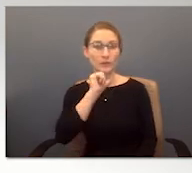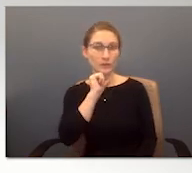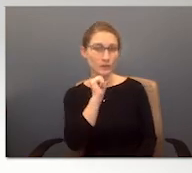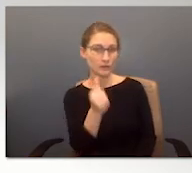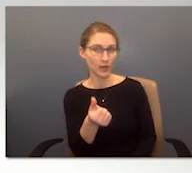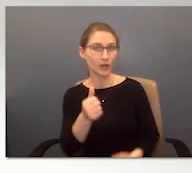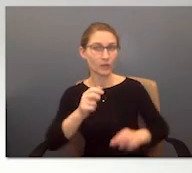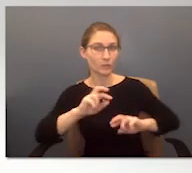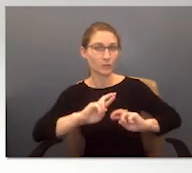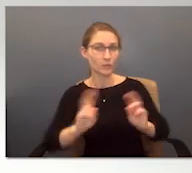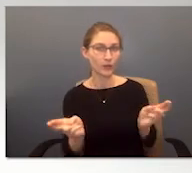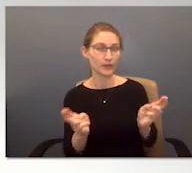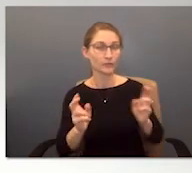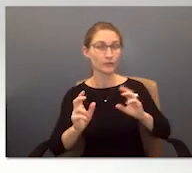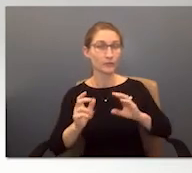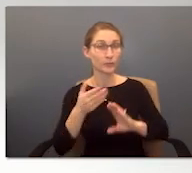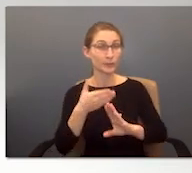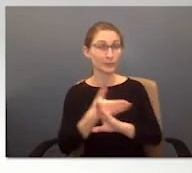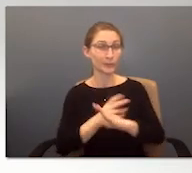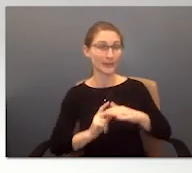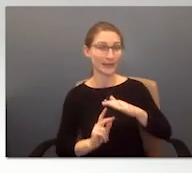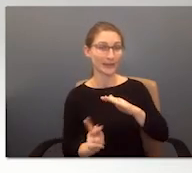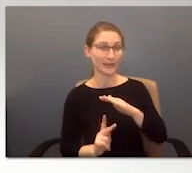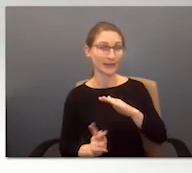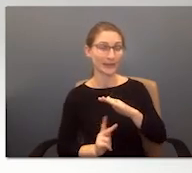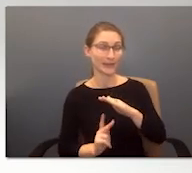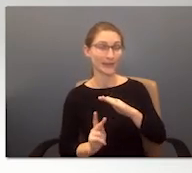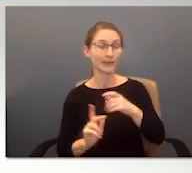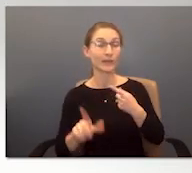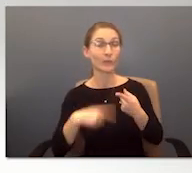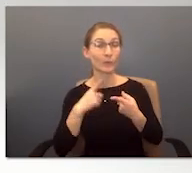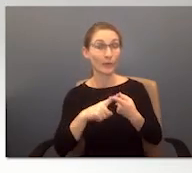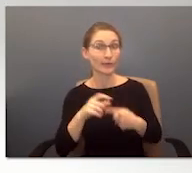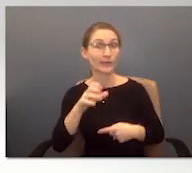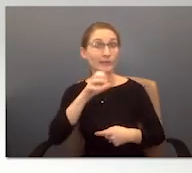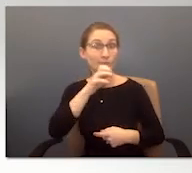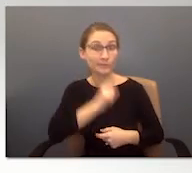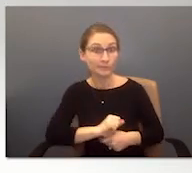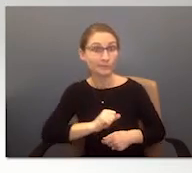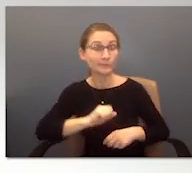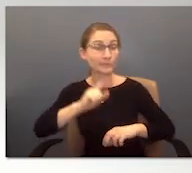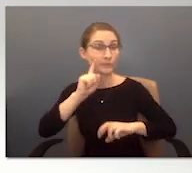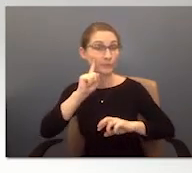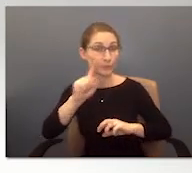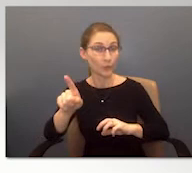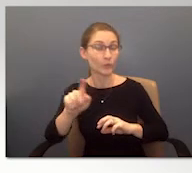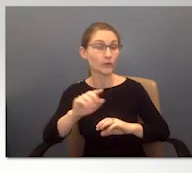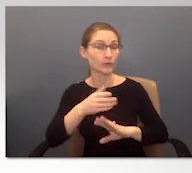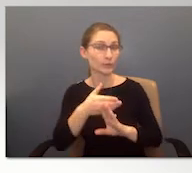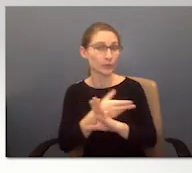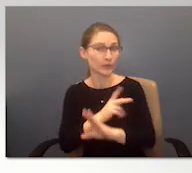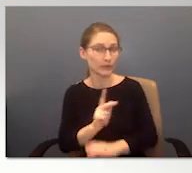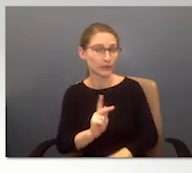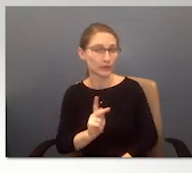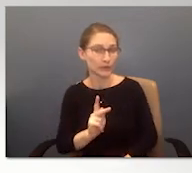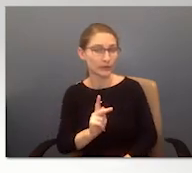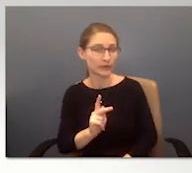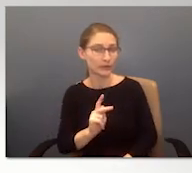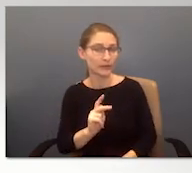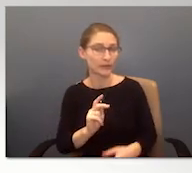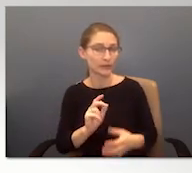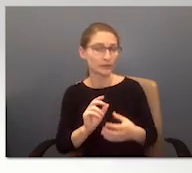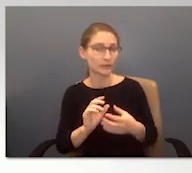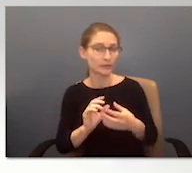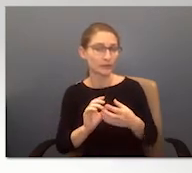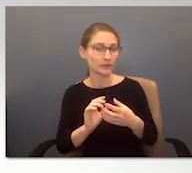then by the time they get to kindergarten, they're not as ready, so I have a harder time fighting to get them into an inclusive environment. But what I'm told when I call and